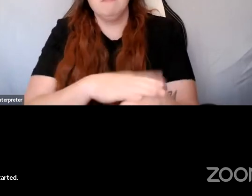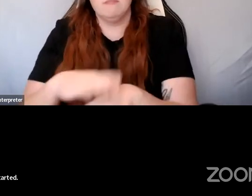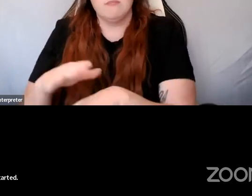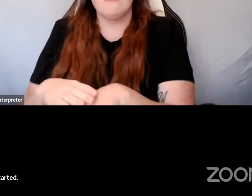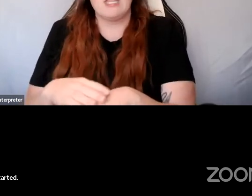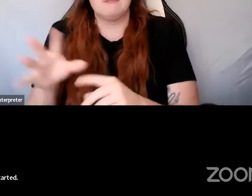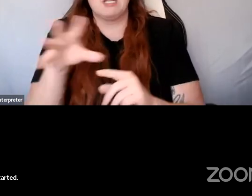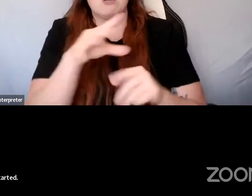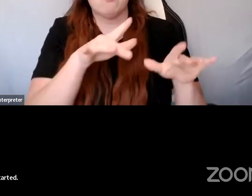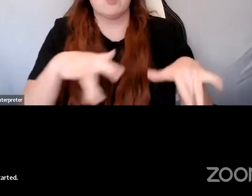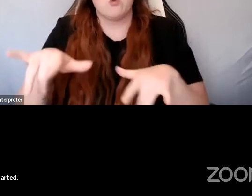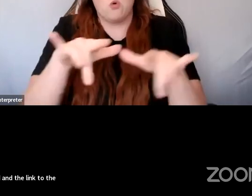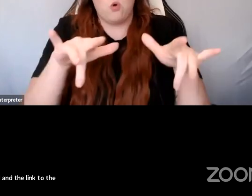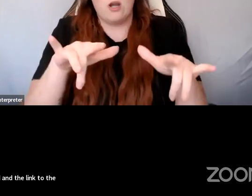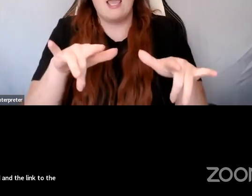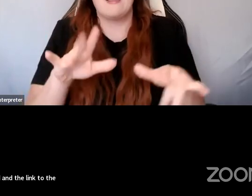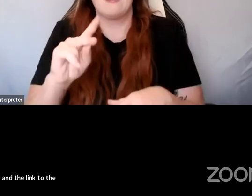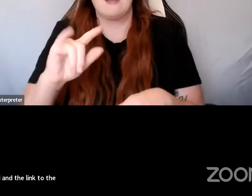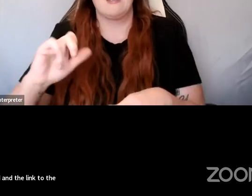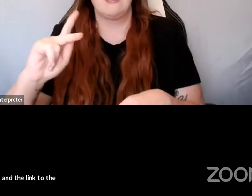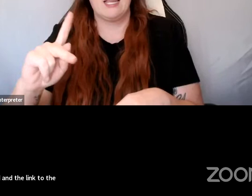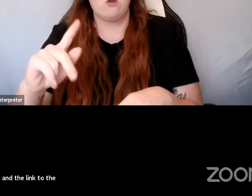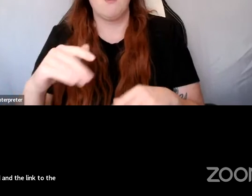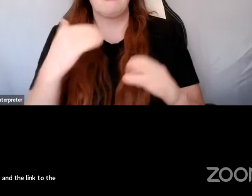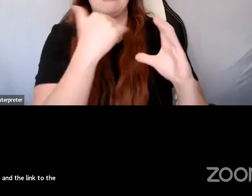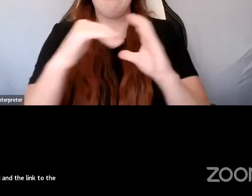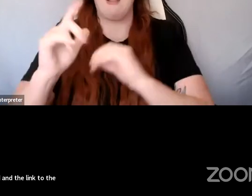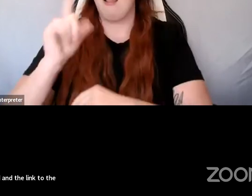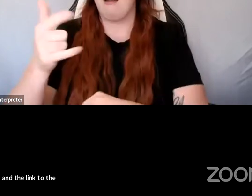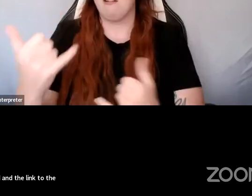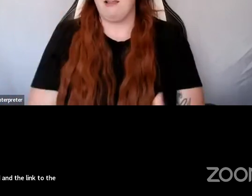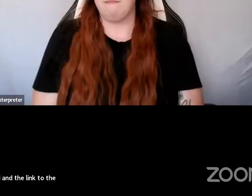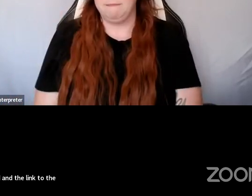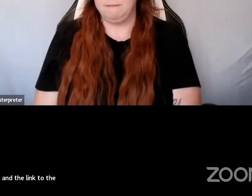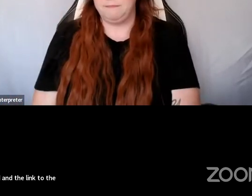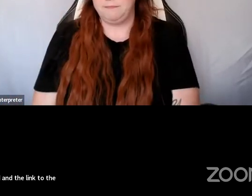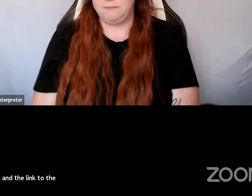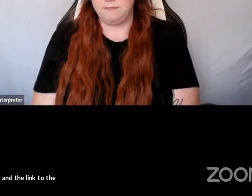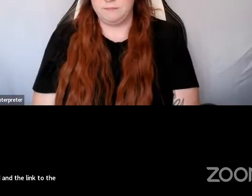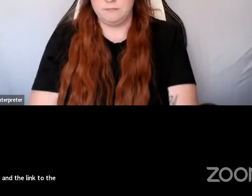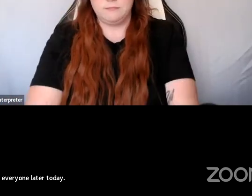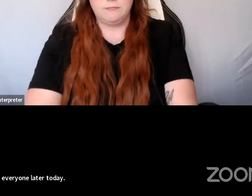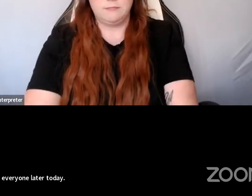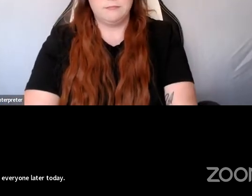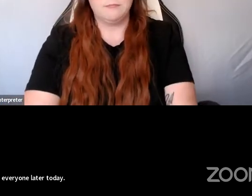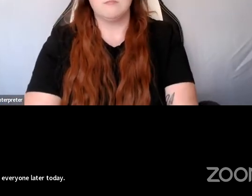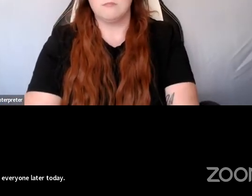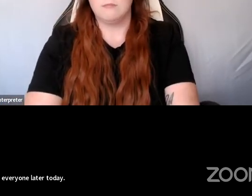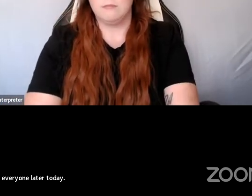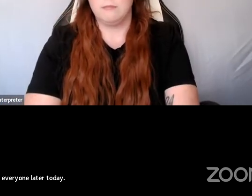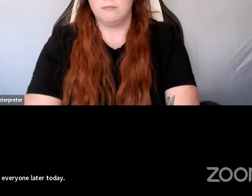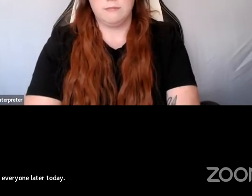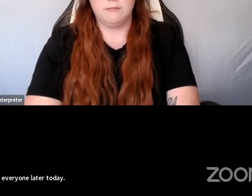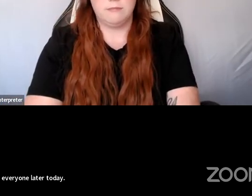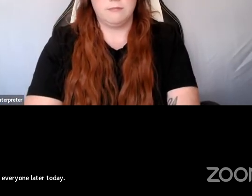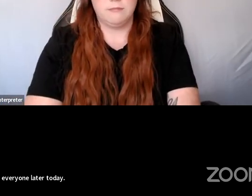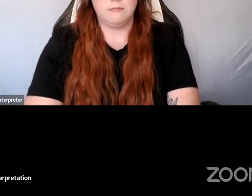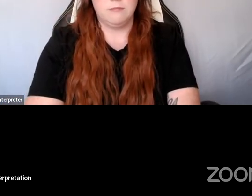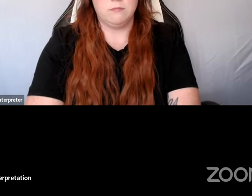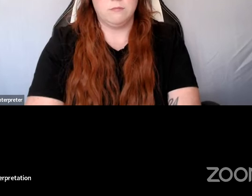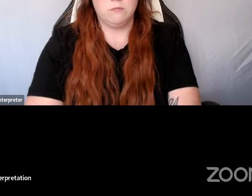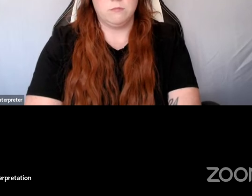link to the recorded version will be emailed to everyone later today we also have ASL interpretation available